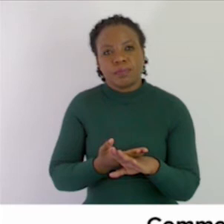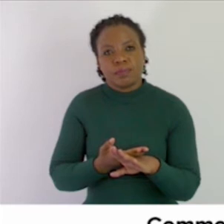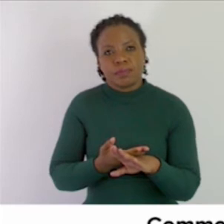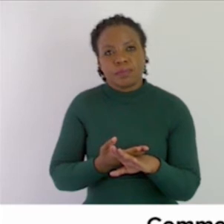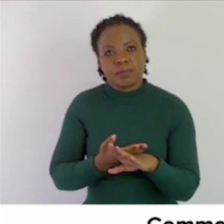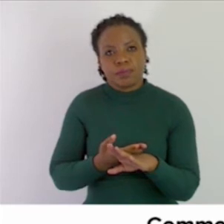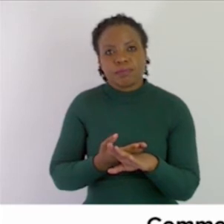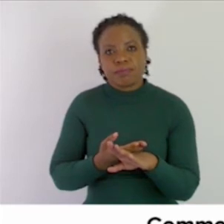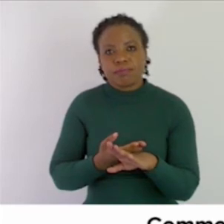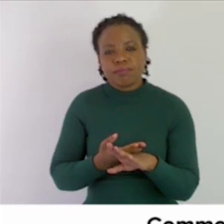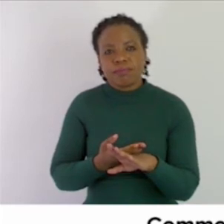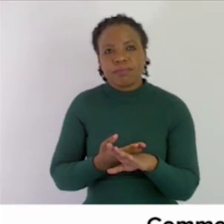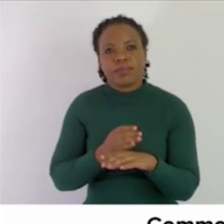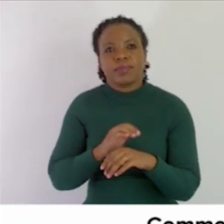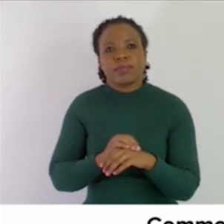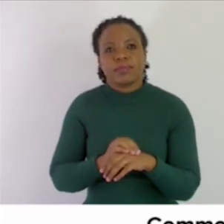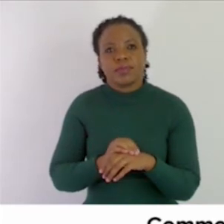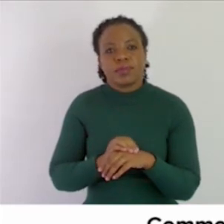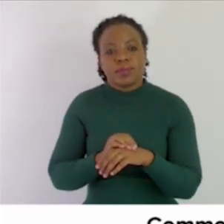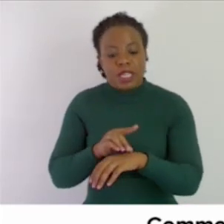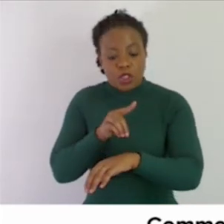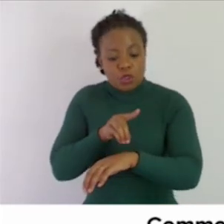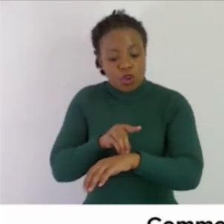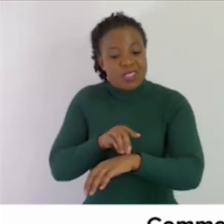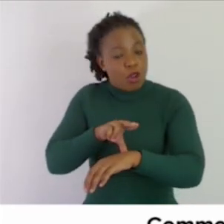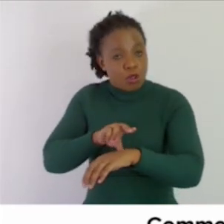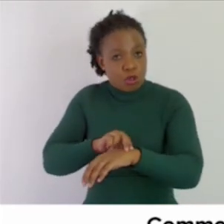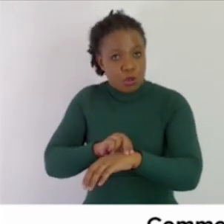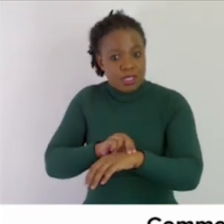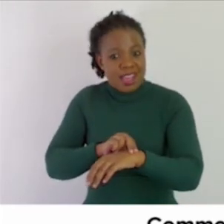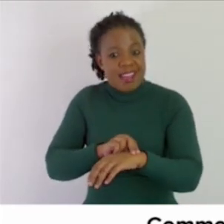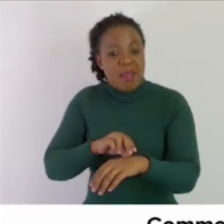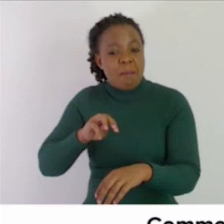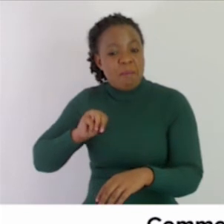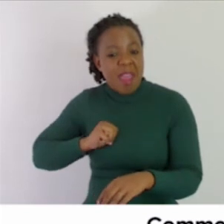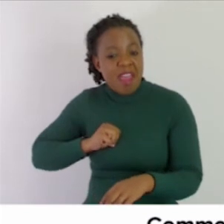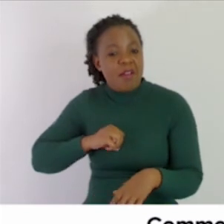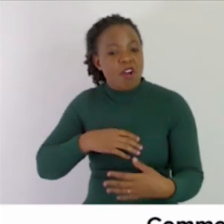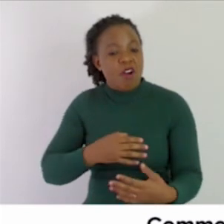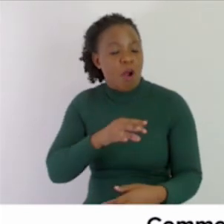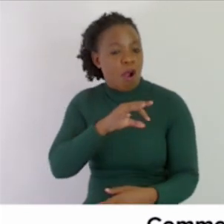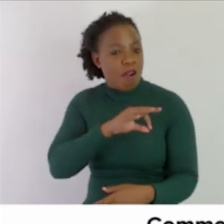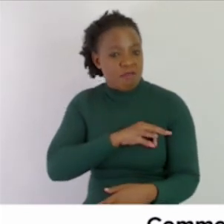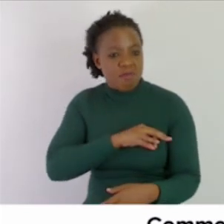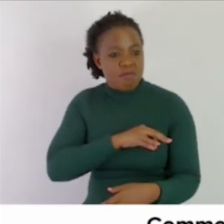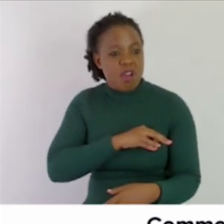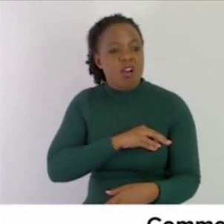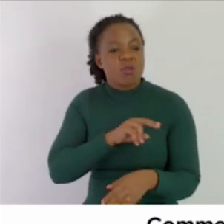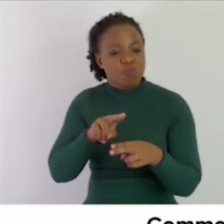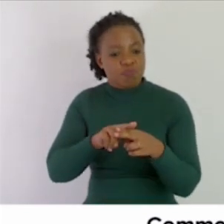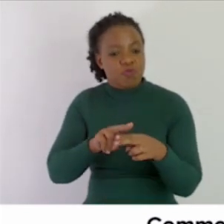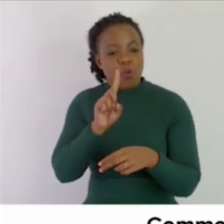are as follows. Doctor. Whether a person is female or male, if he's